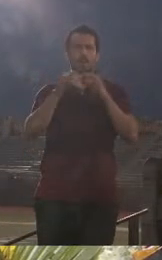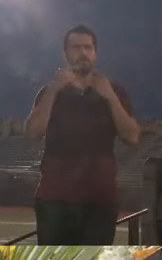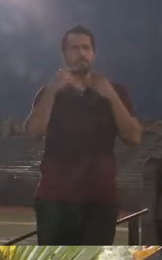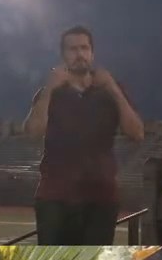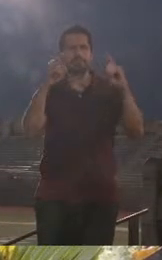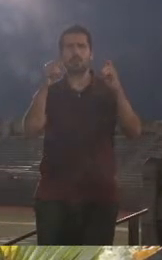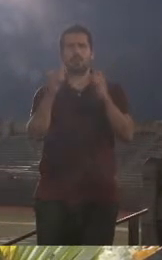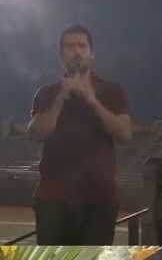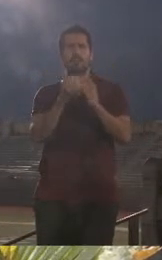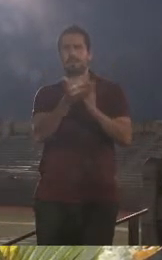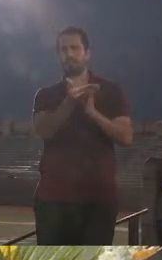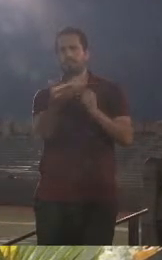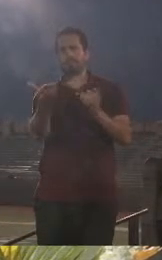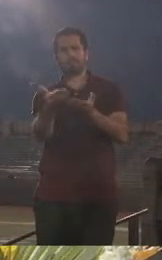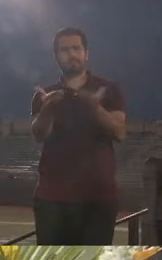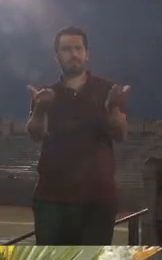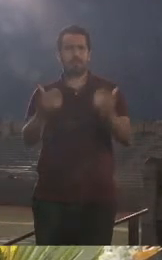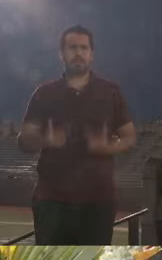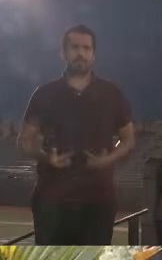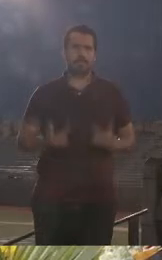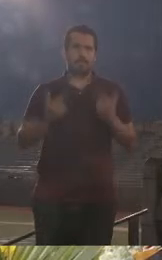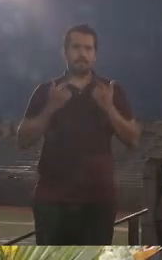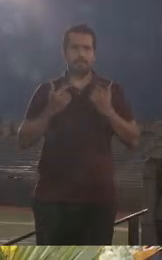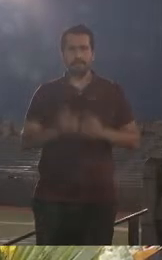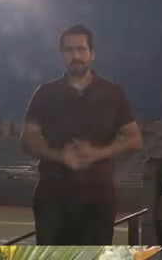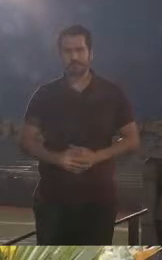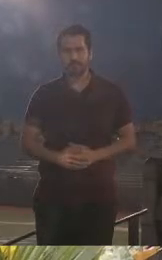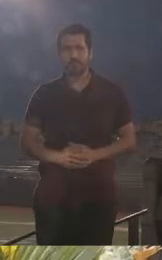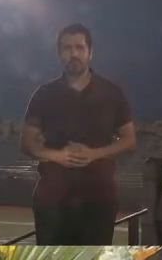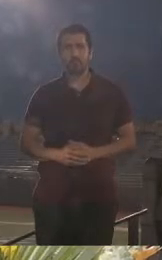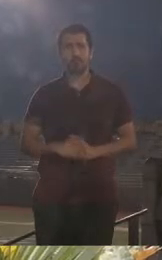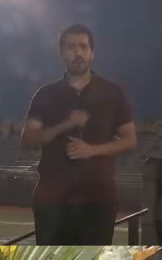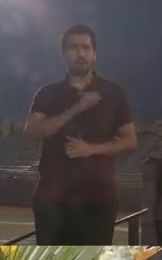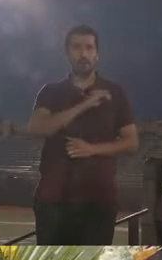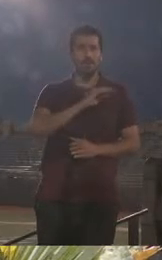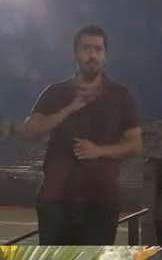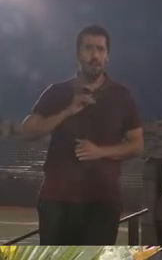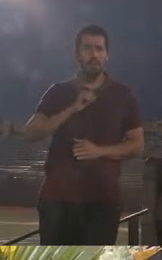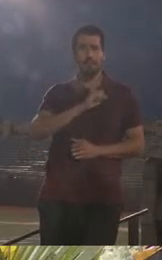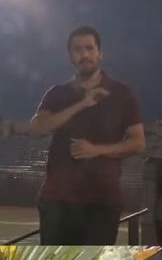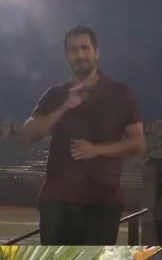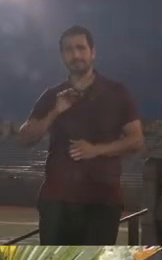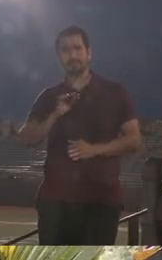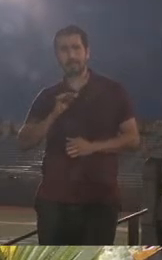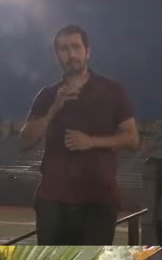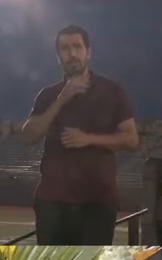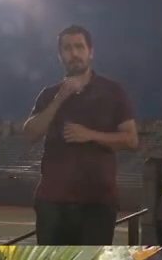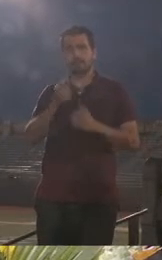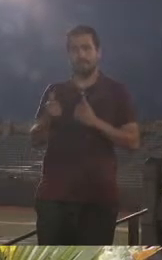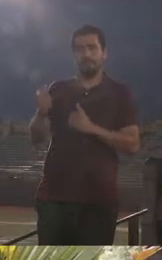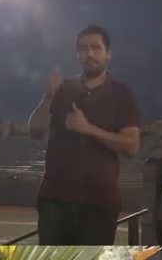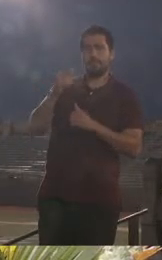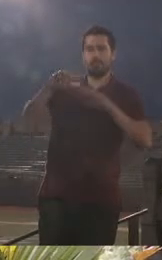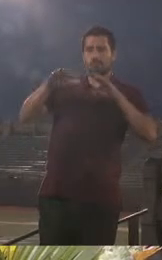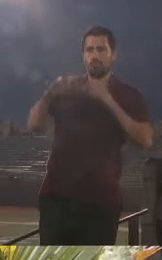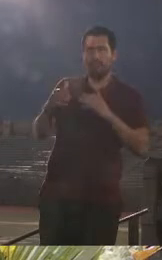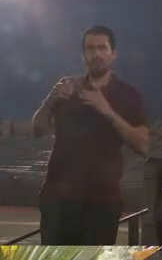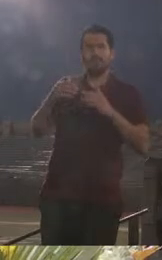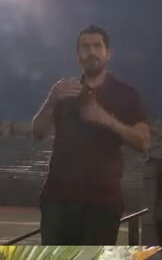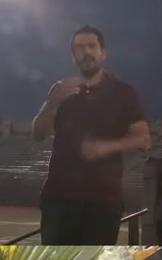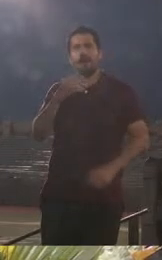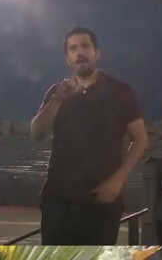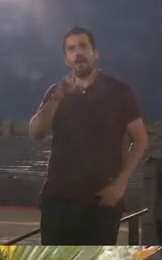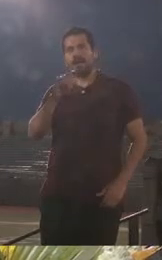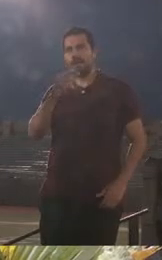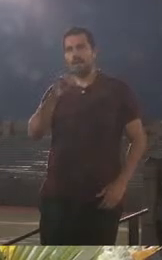young adults' lives. The faculty, staff, and administration of Highlands High School thanks